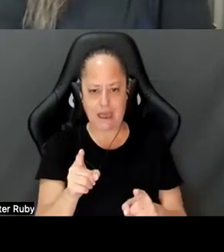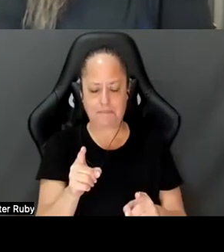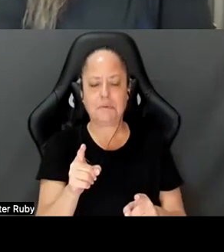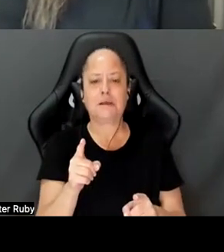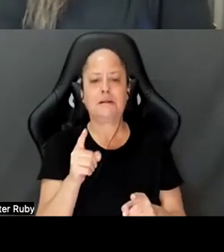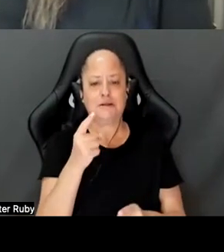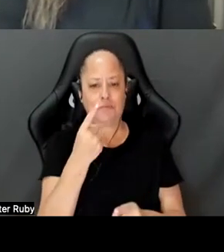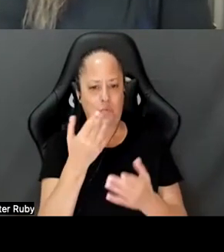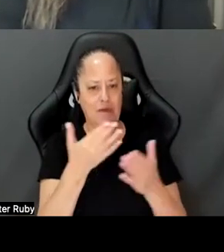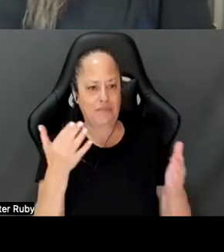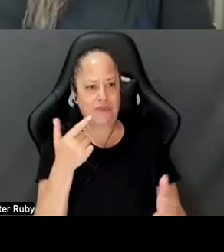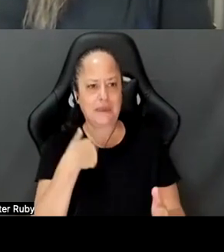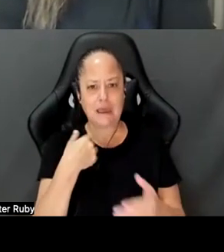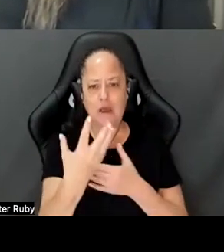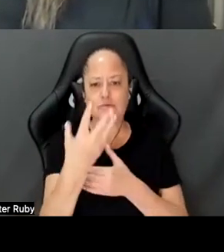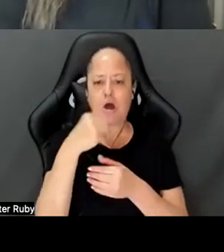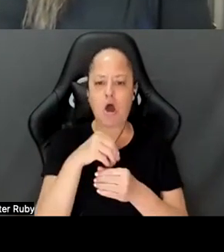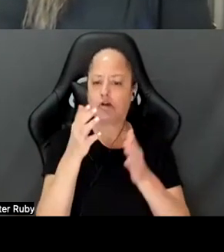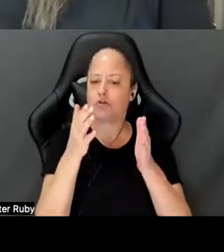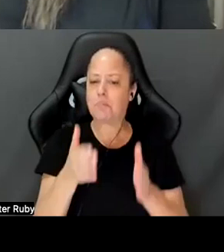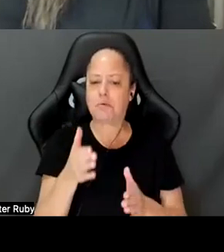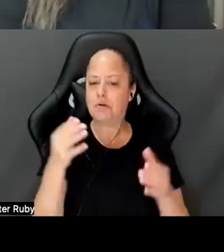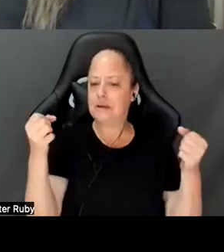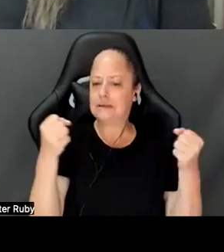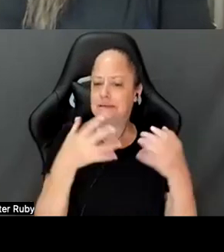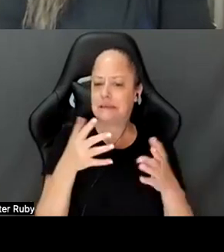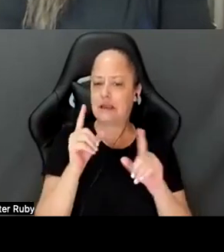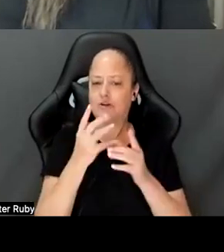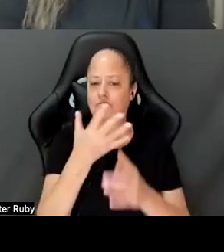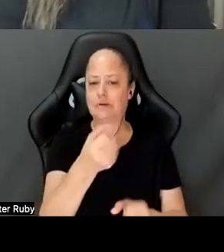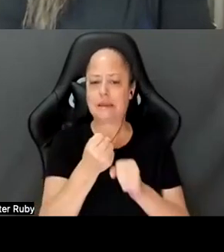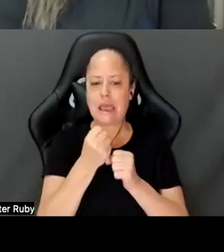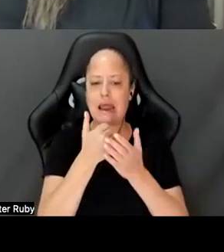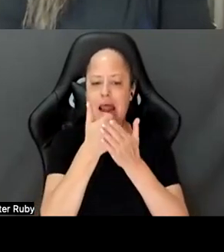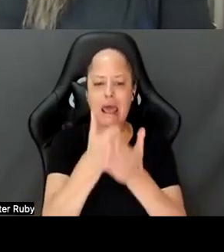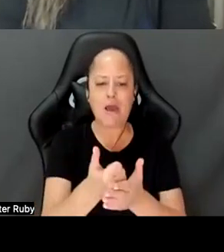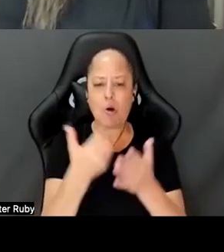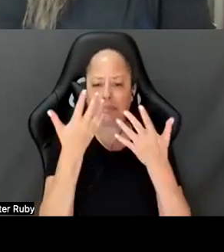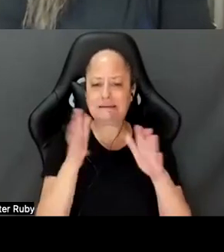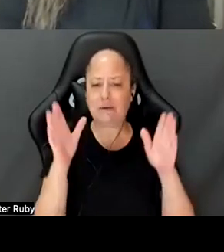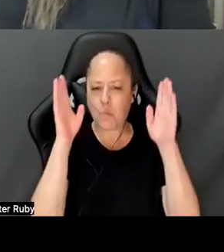of my things too. As an autistic person, I was too scared to go and get help because I didn't want to get in trouble.